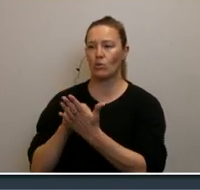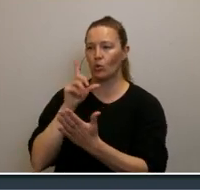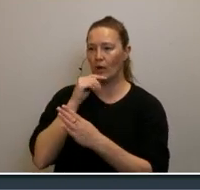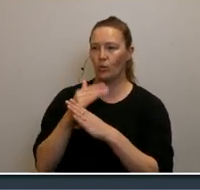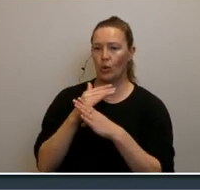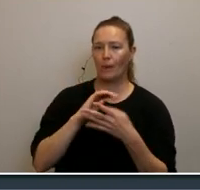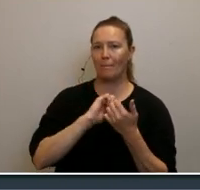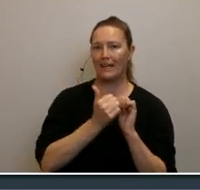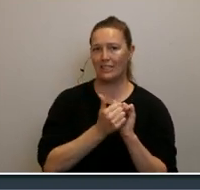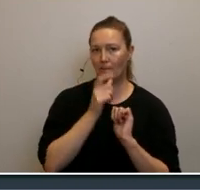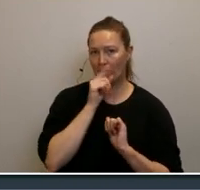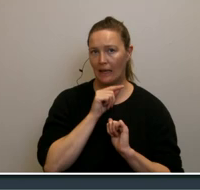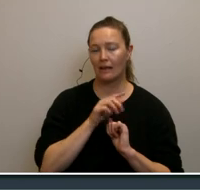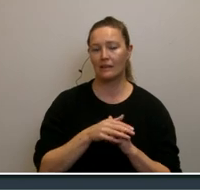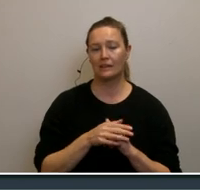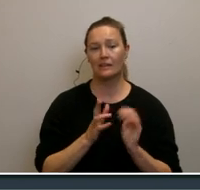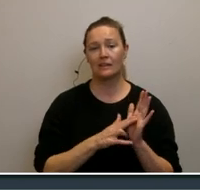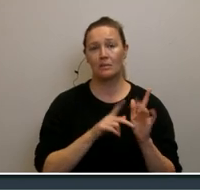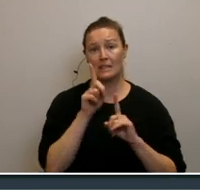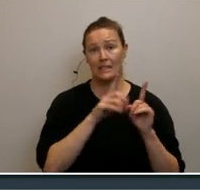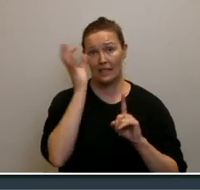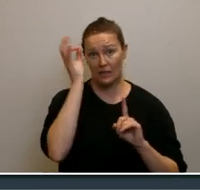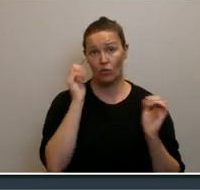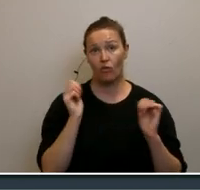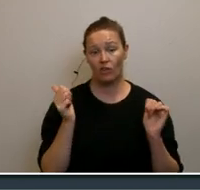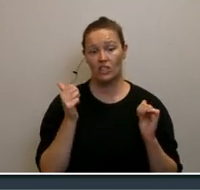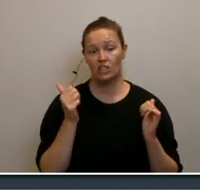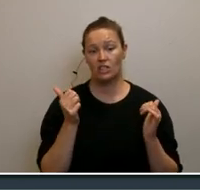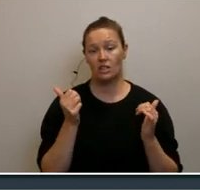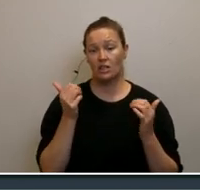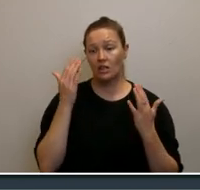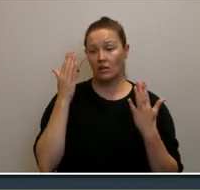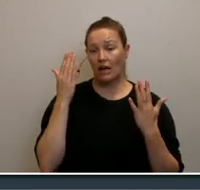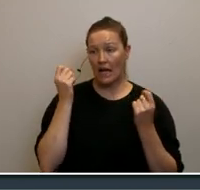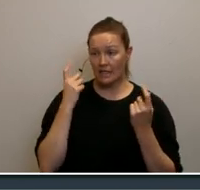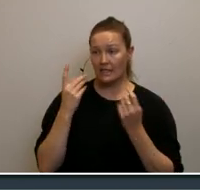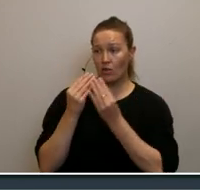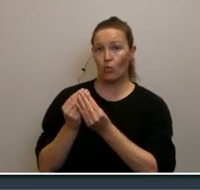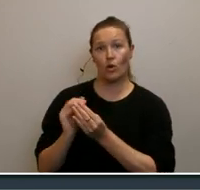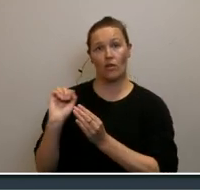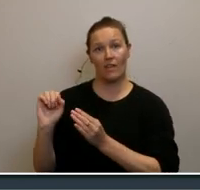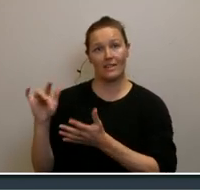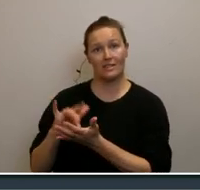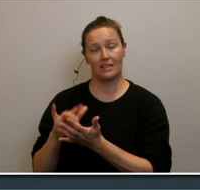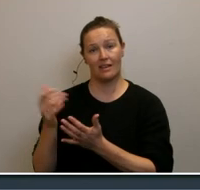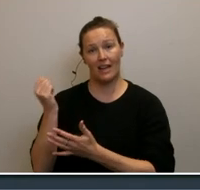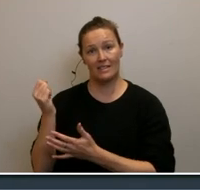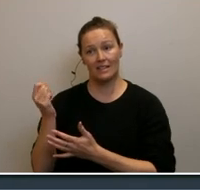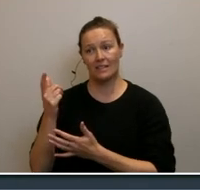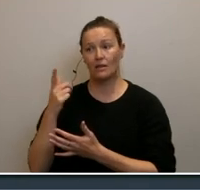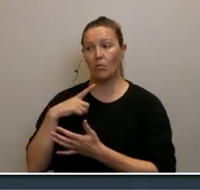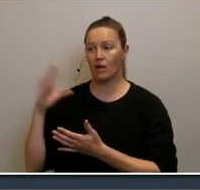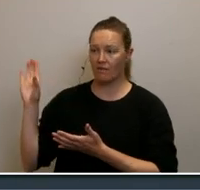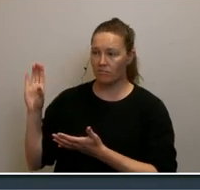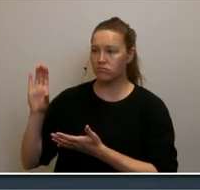partnership. Napier City Council has already recognised the worth of the Hastings Centre by donating funds